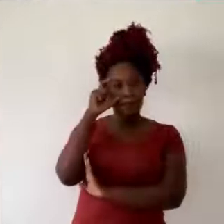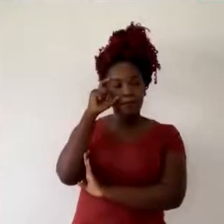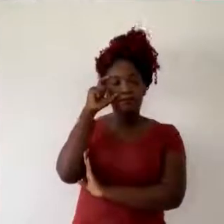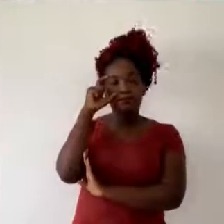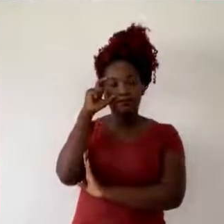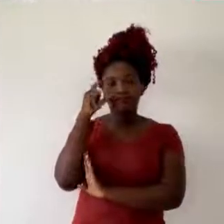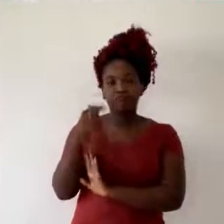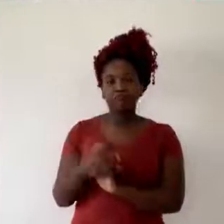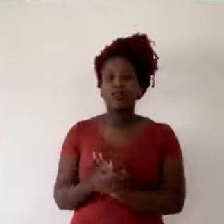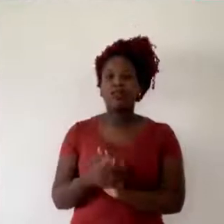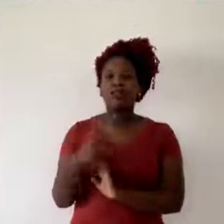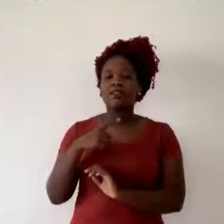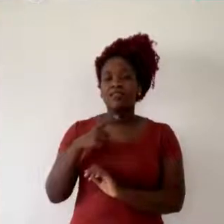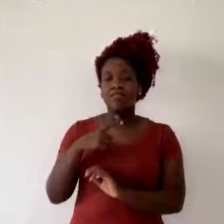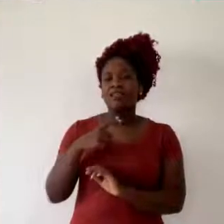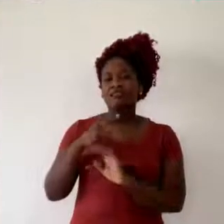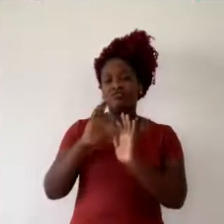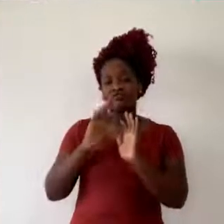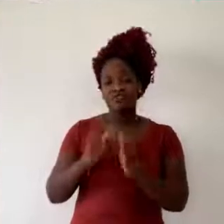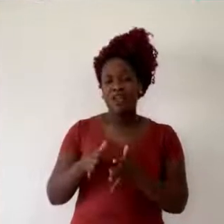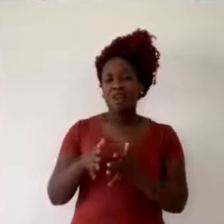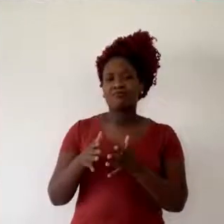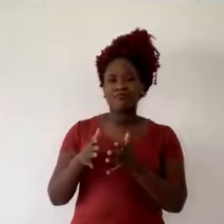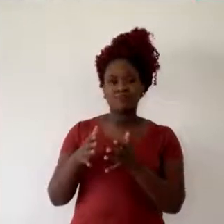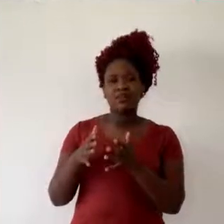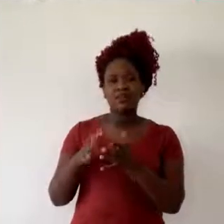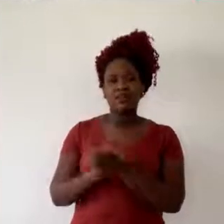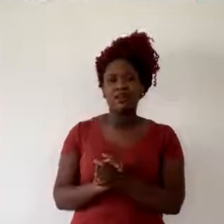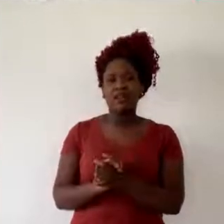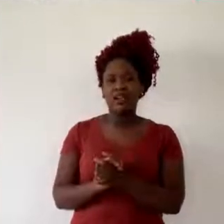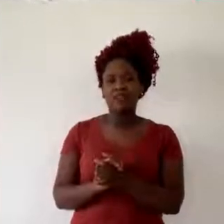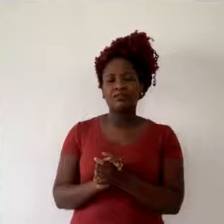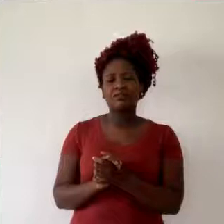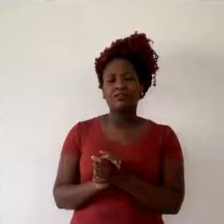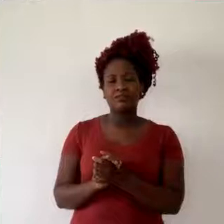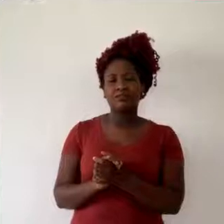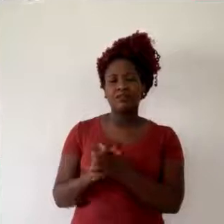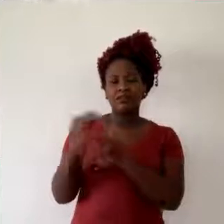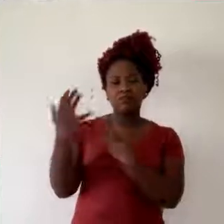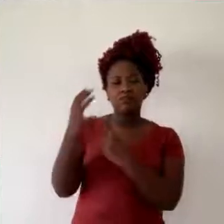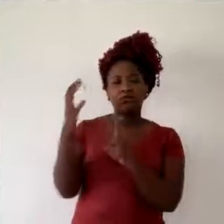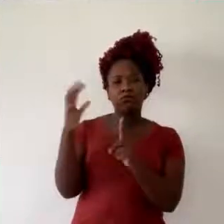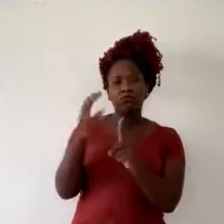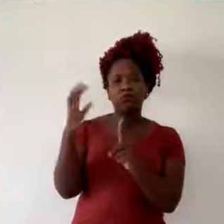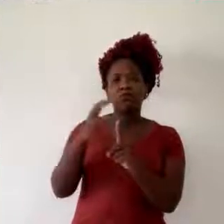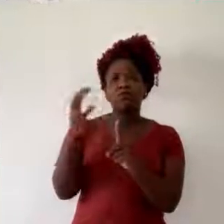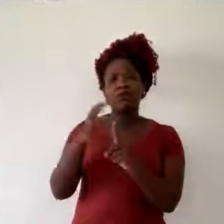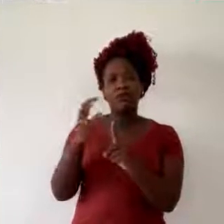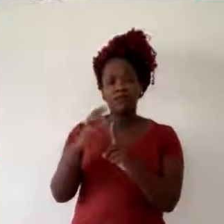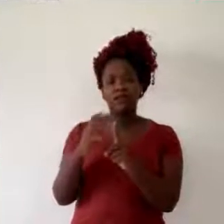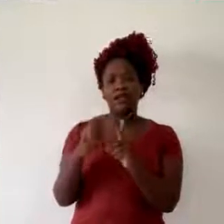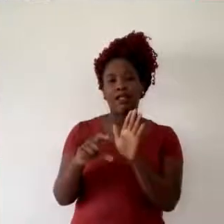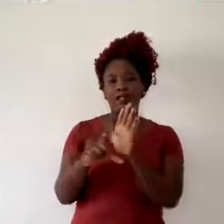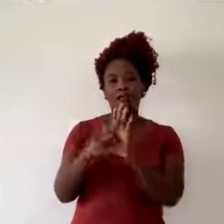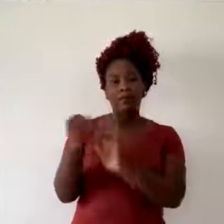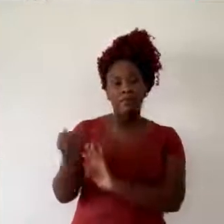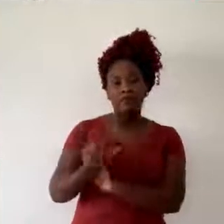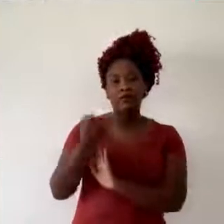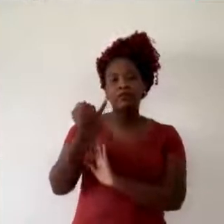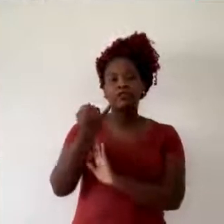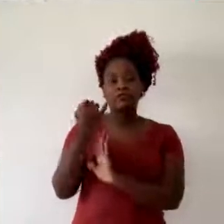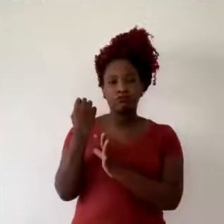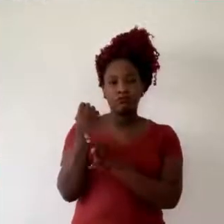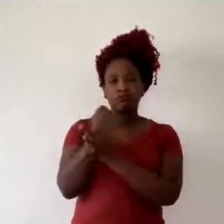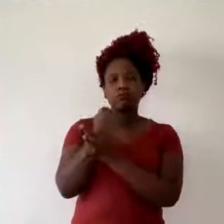and property violence. This has been the many legacies of this legislation in Brazil, the